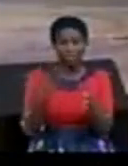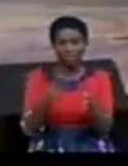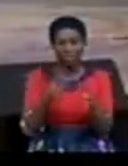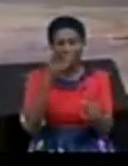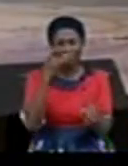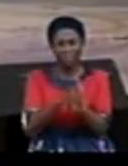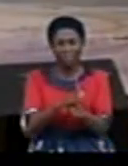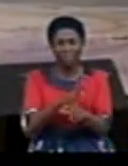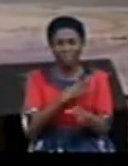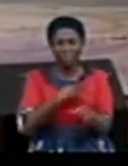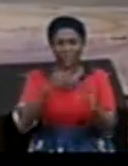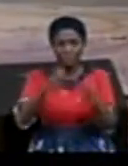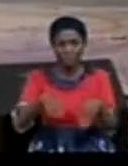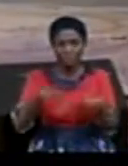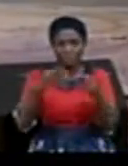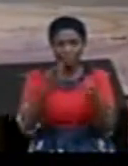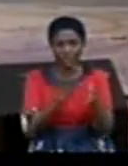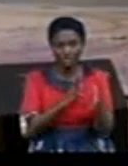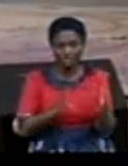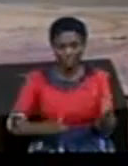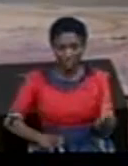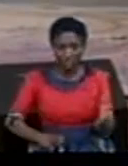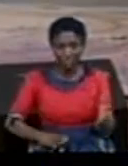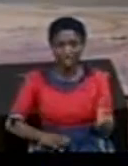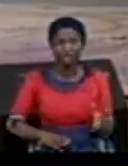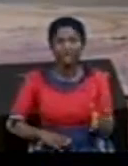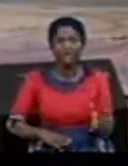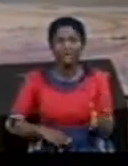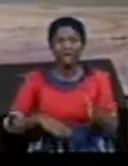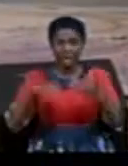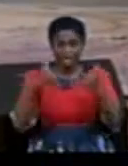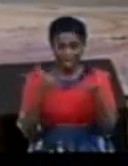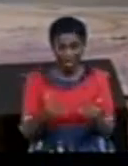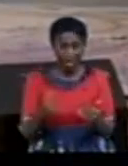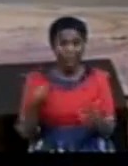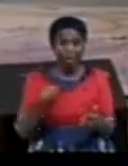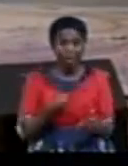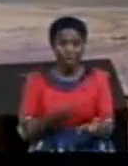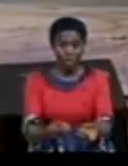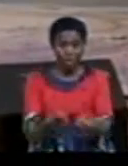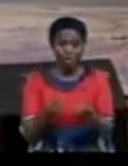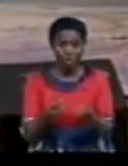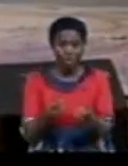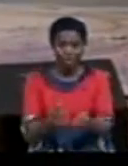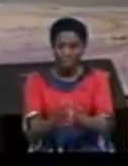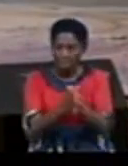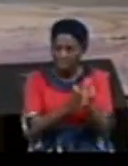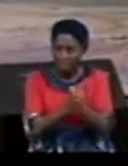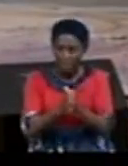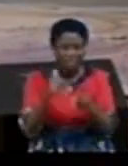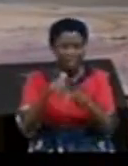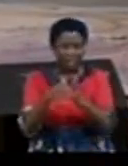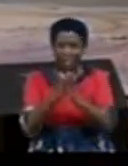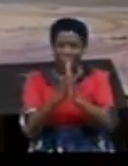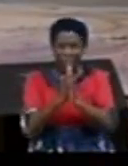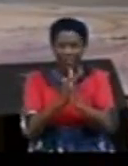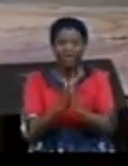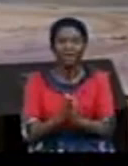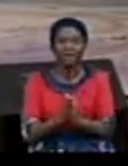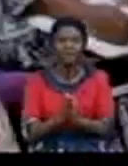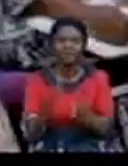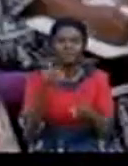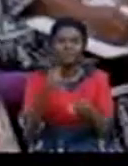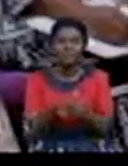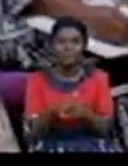and provision of Christ, but now we come passionate in prayer. In Jeremiah